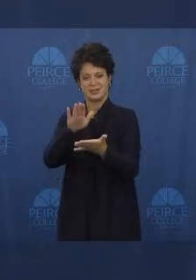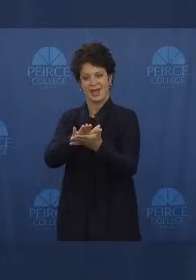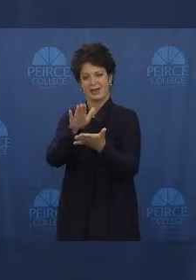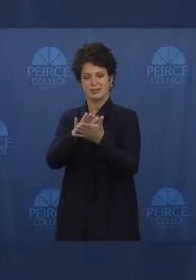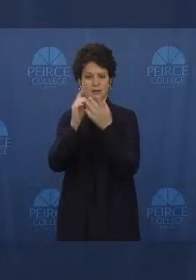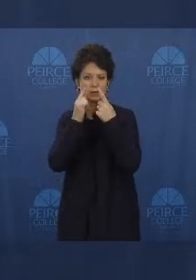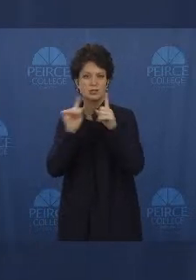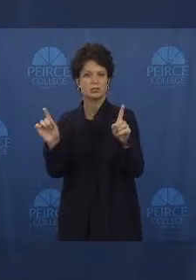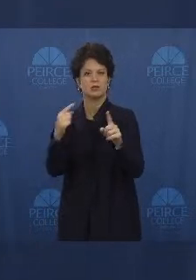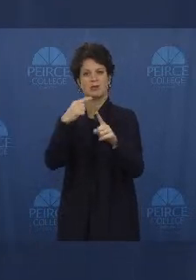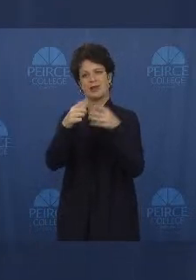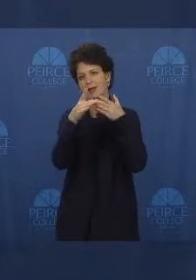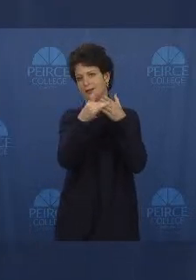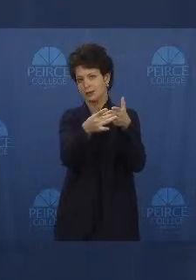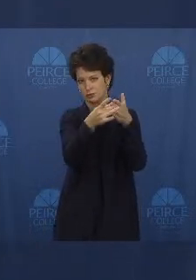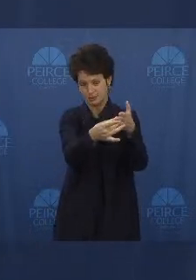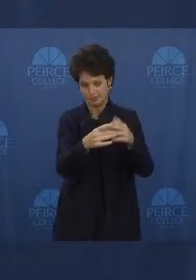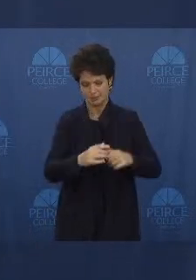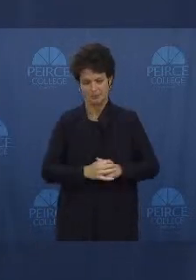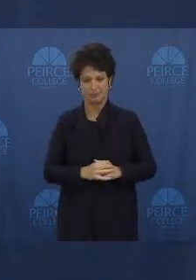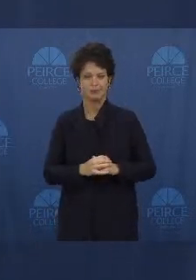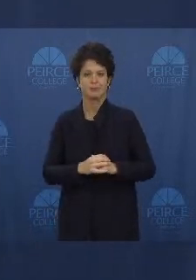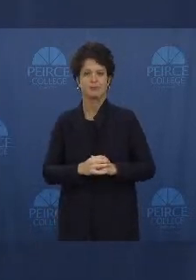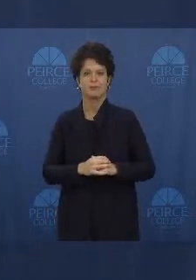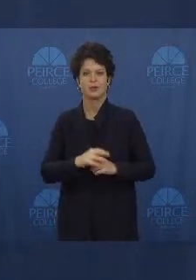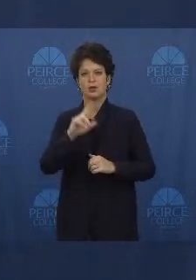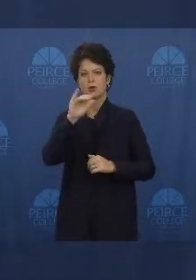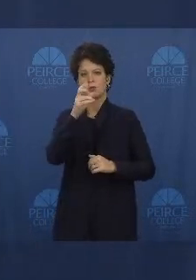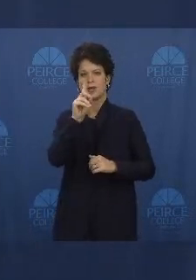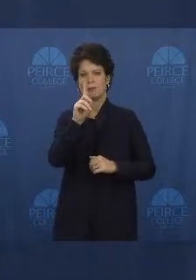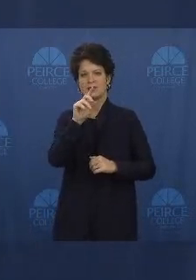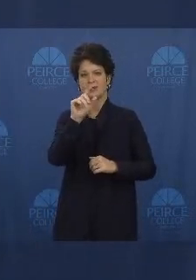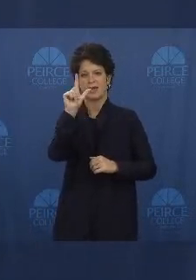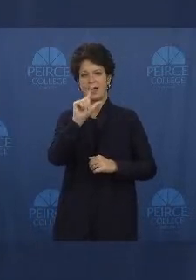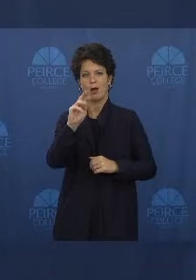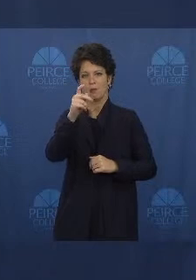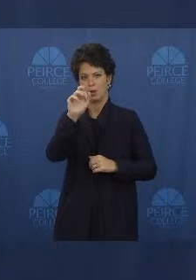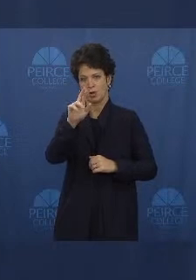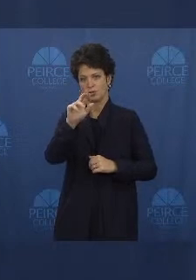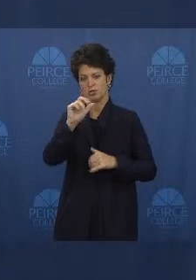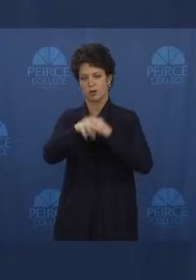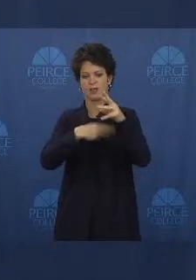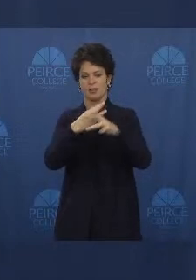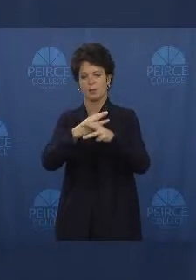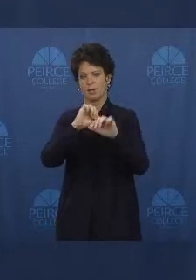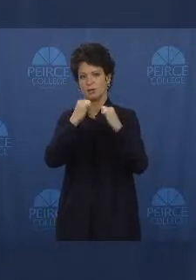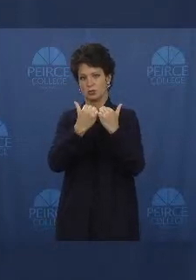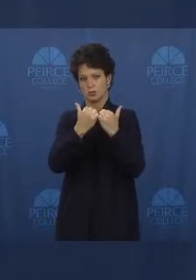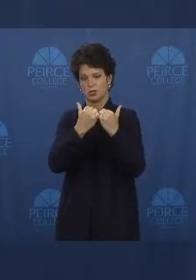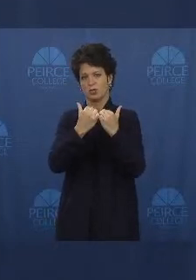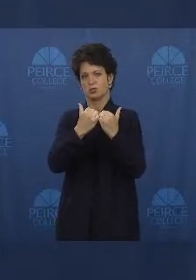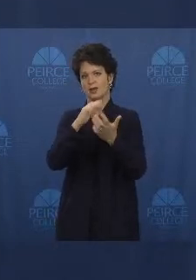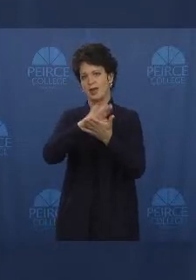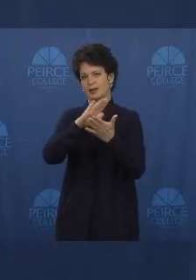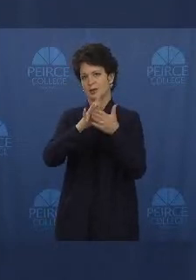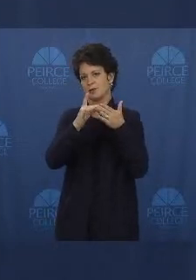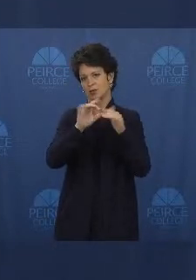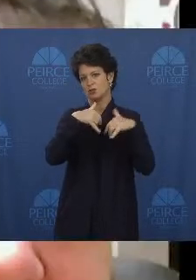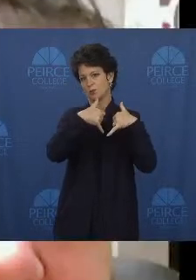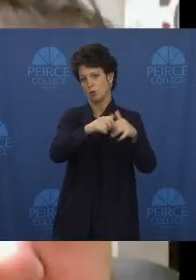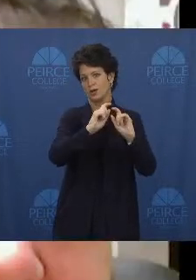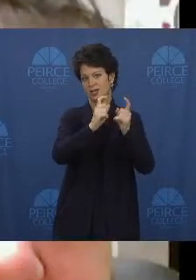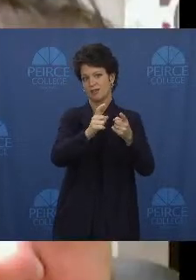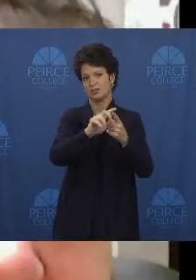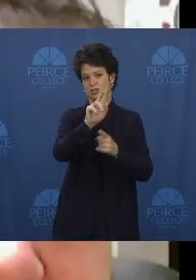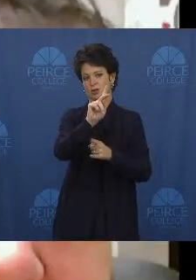academic achievements and leadership. The Raymond L. Palzer Alumni Association Academic Leadership Award is presented